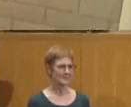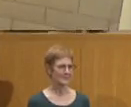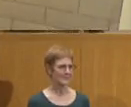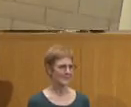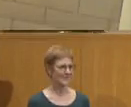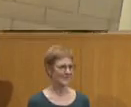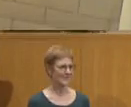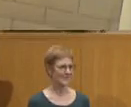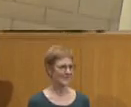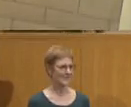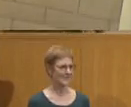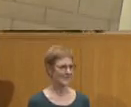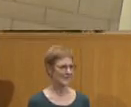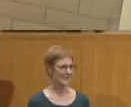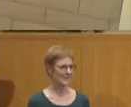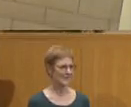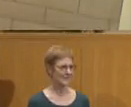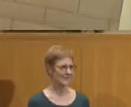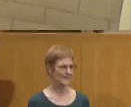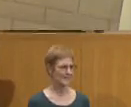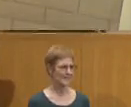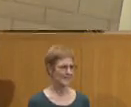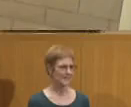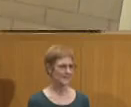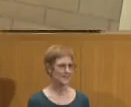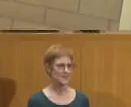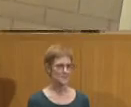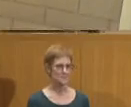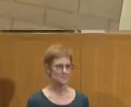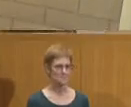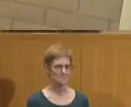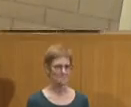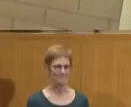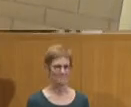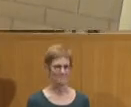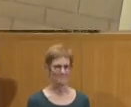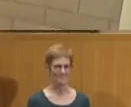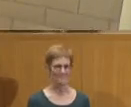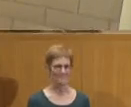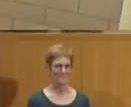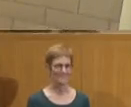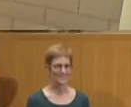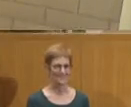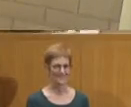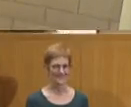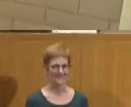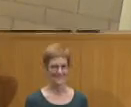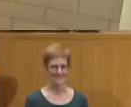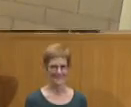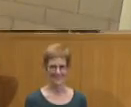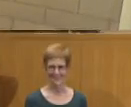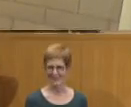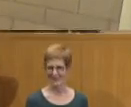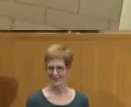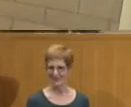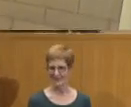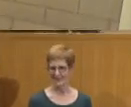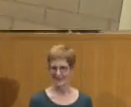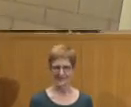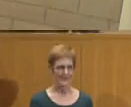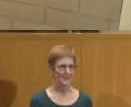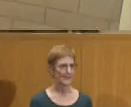the duties of my office. And that I will discharge the duties of my office. As mayor of the city of Charlotte, North Carolina.